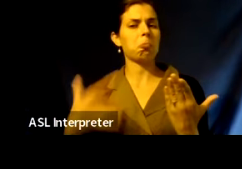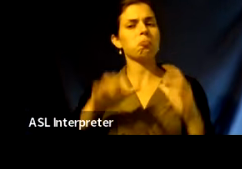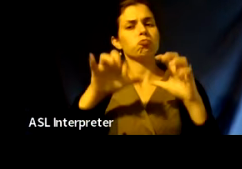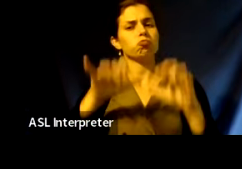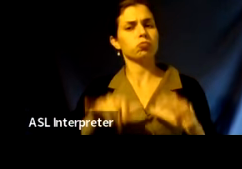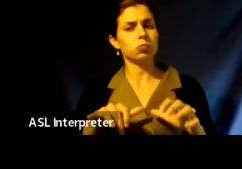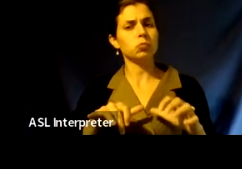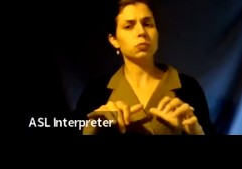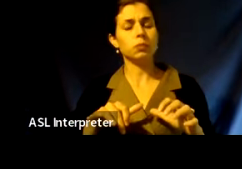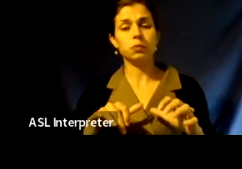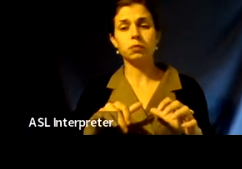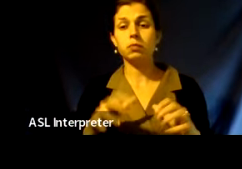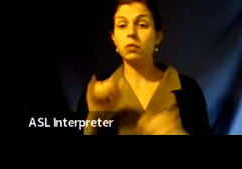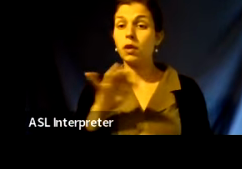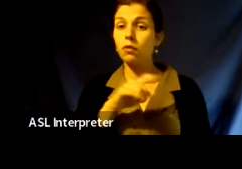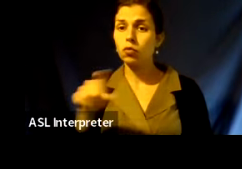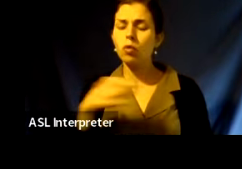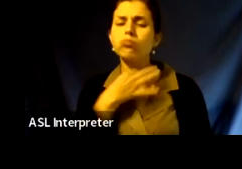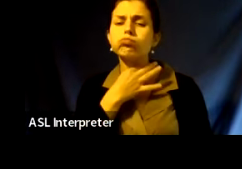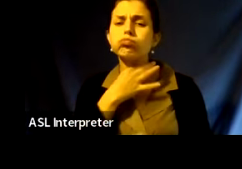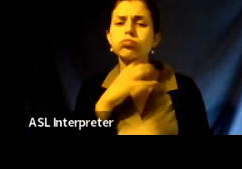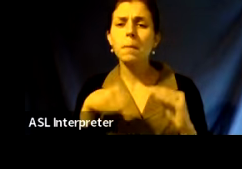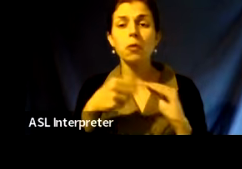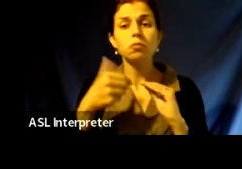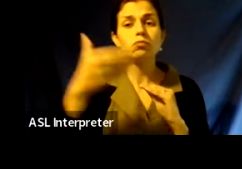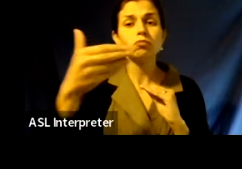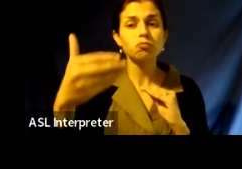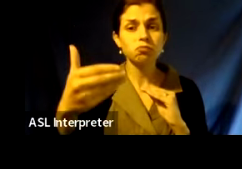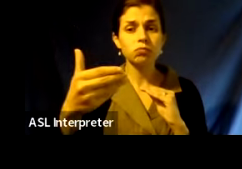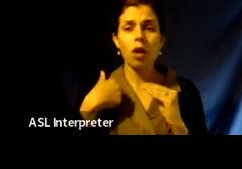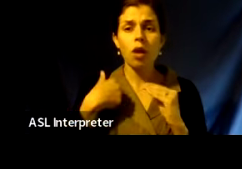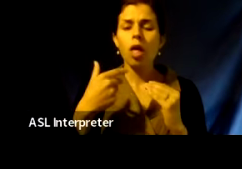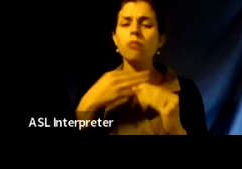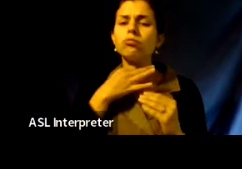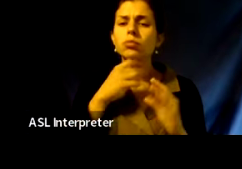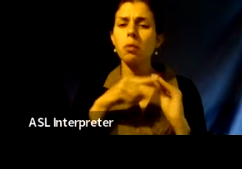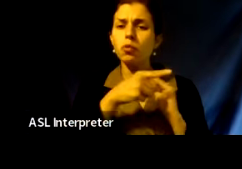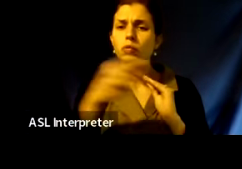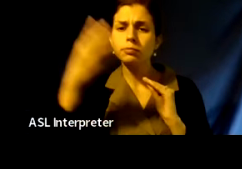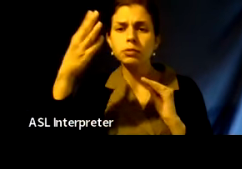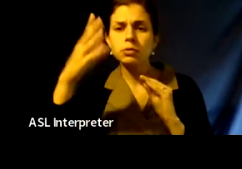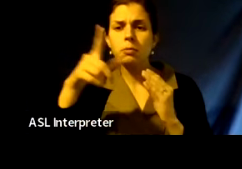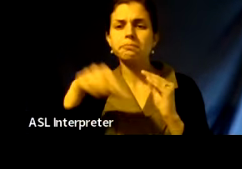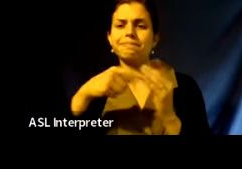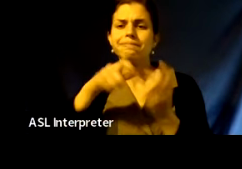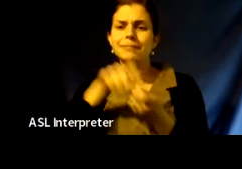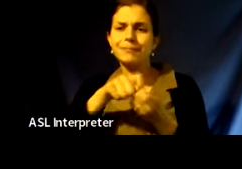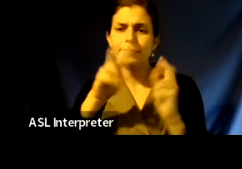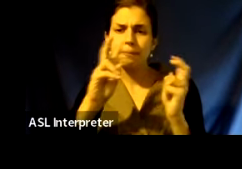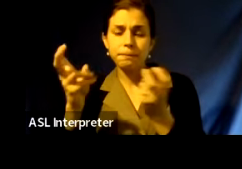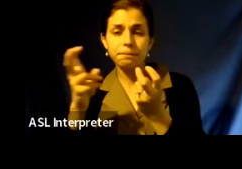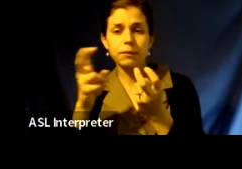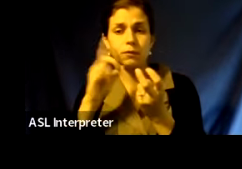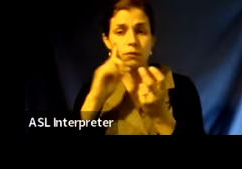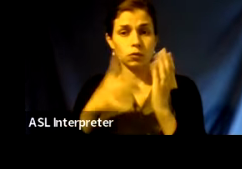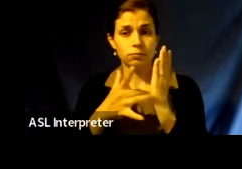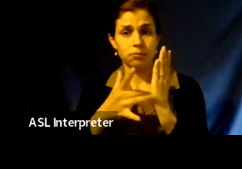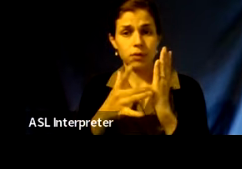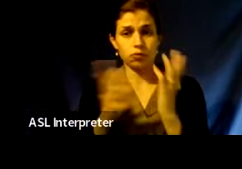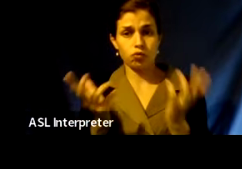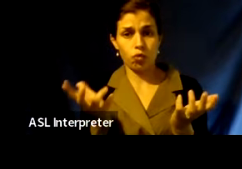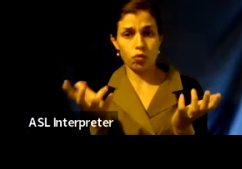Talks. Our hope with these Tech Talks is that it responds to the needs of our community, and we need your help in order to be able to do that.